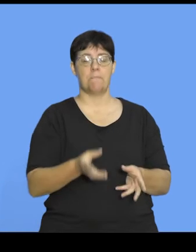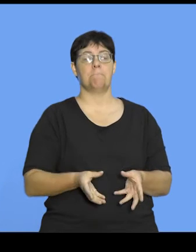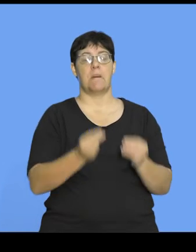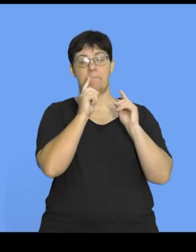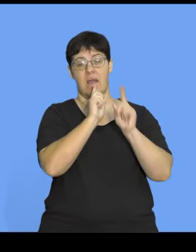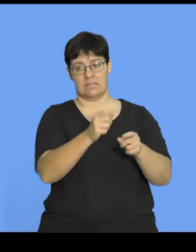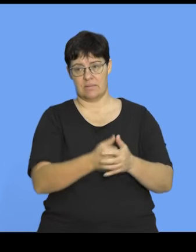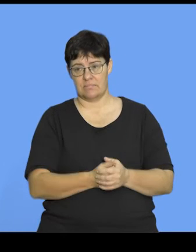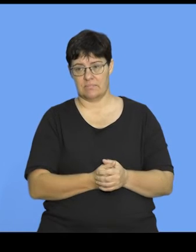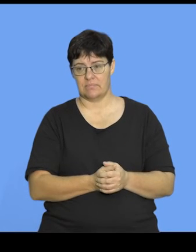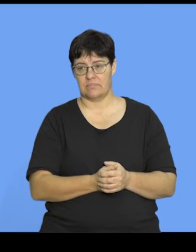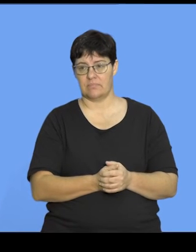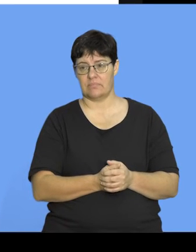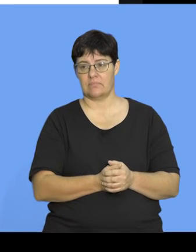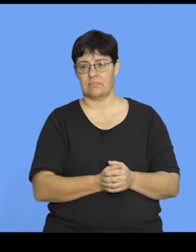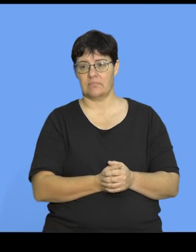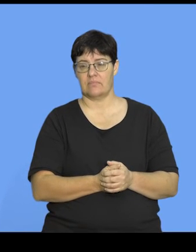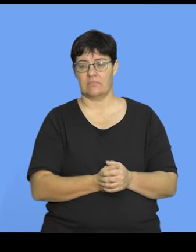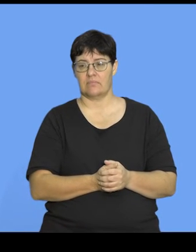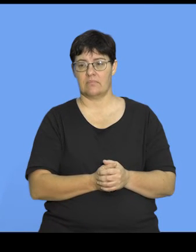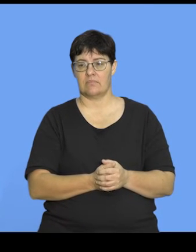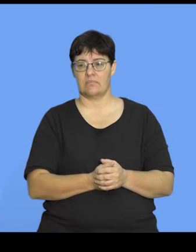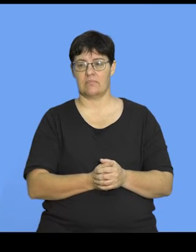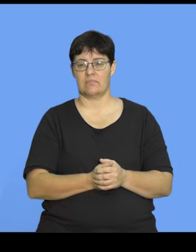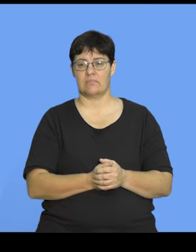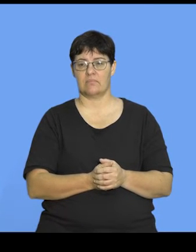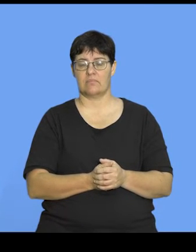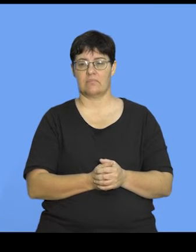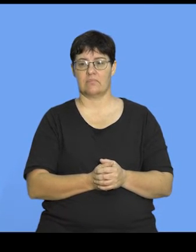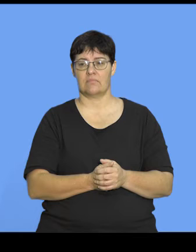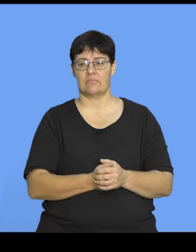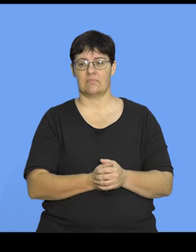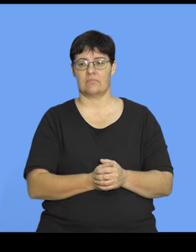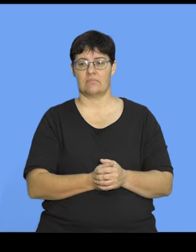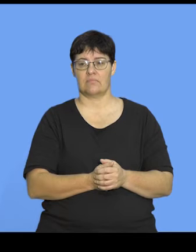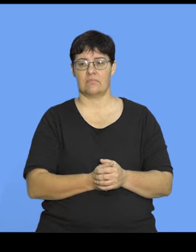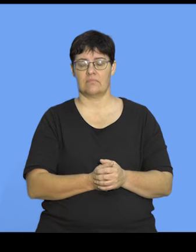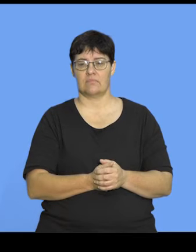to find the answer to. So calculator, and we go